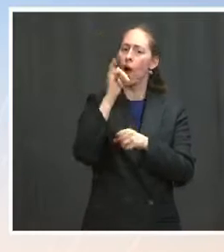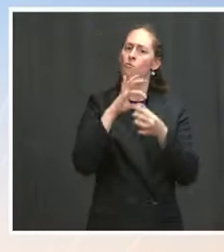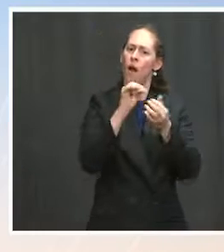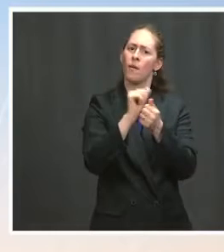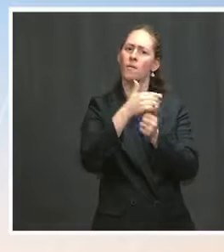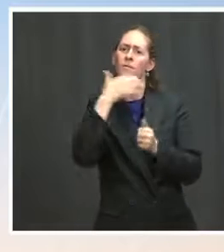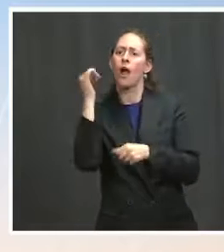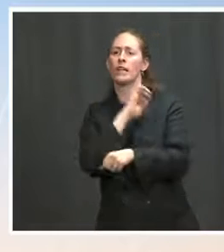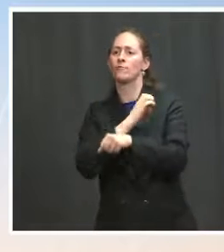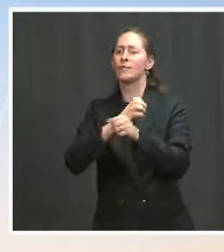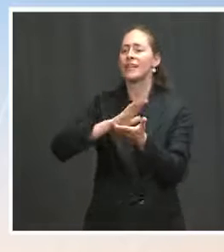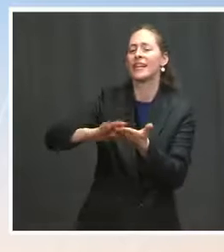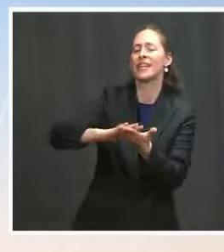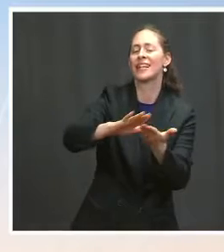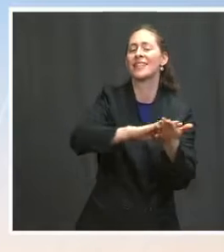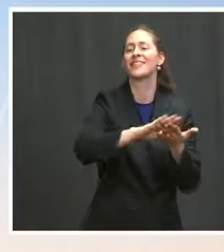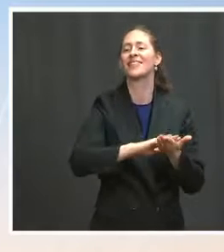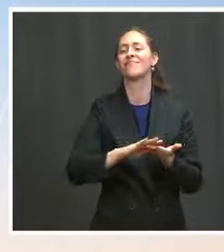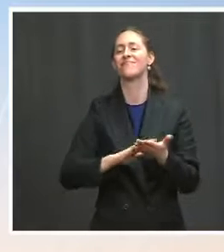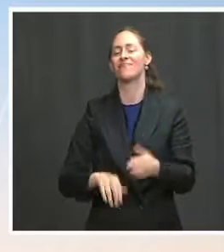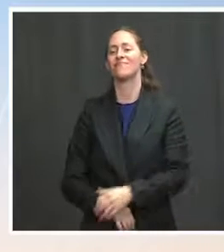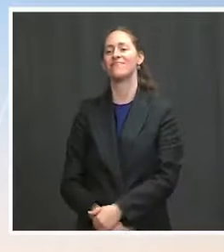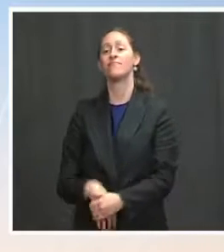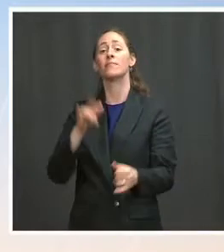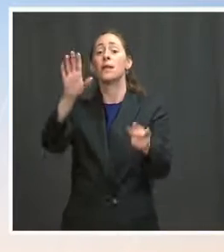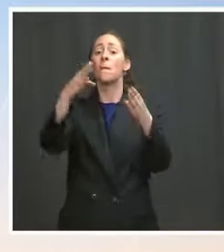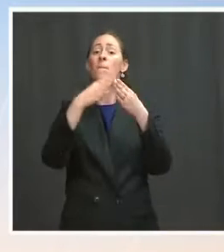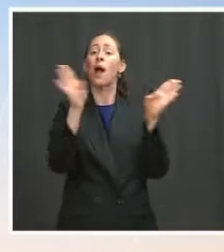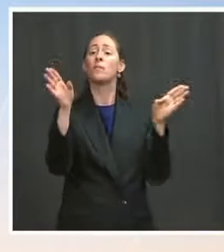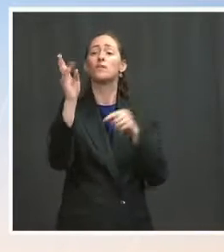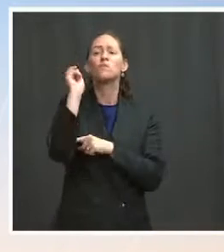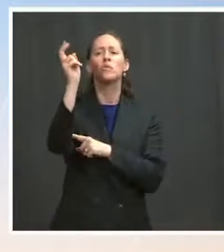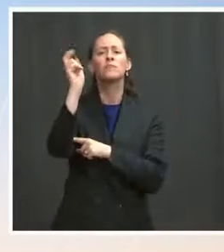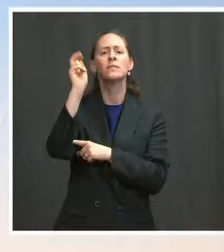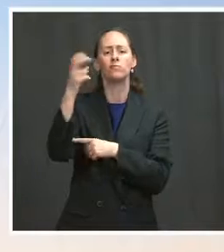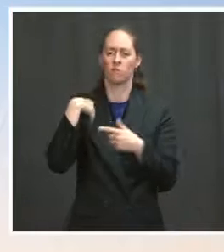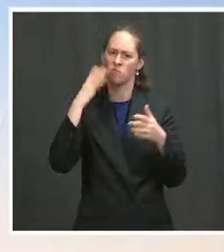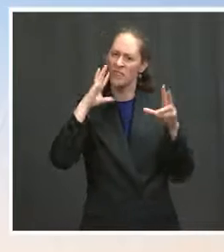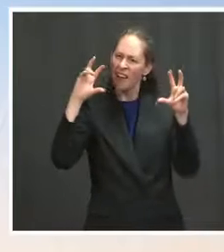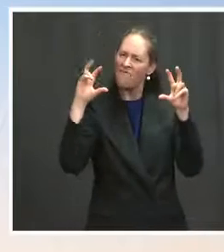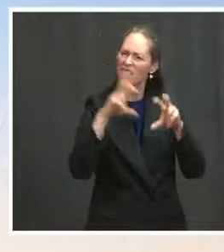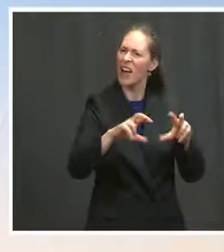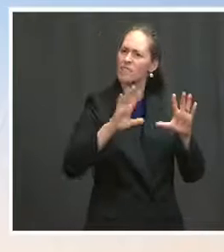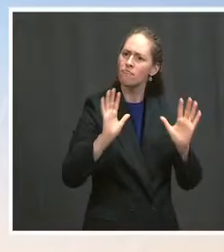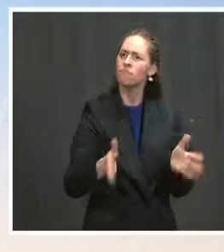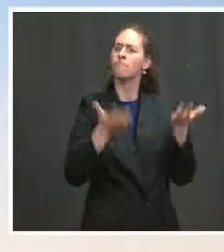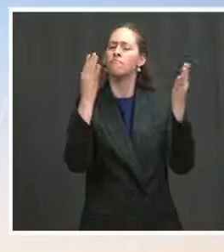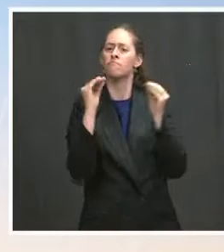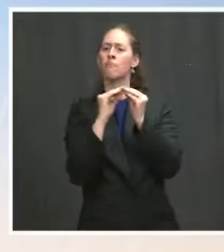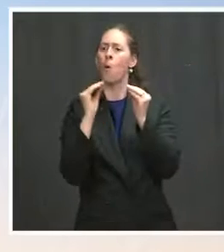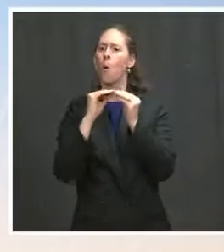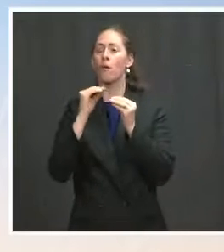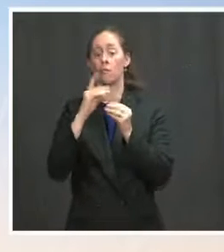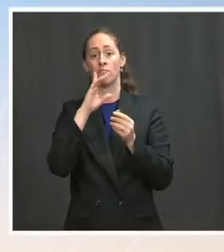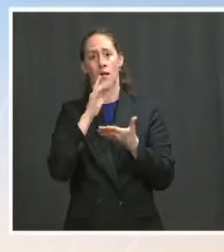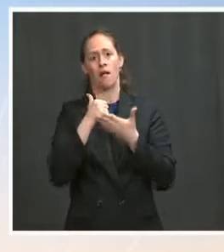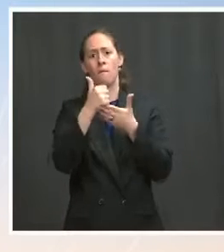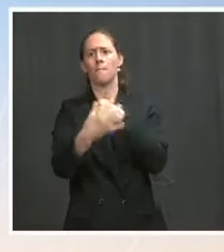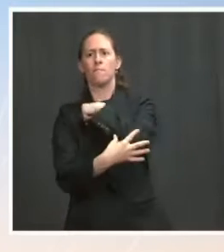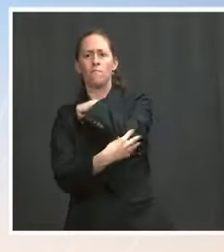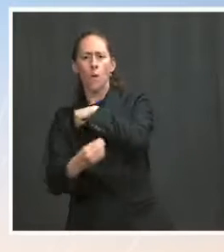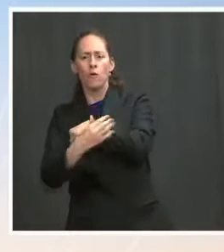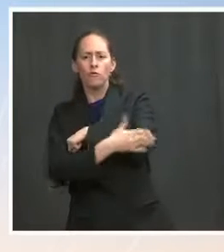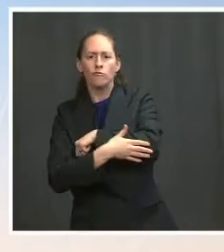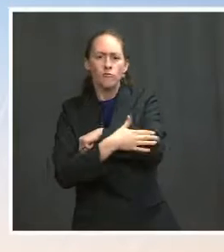public transit in our nation's history. We know this will also have an enormous impact on low-income communities, many communities of color. I'll also